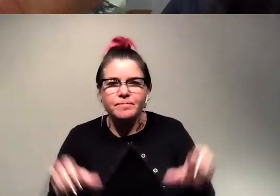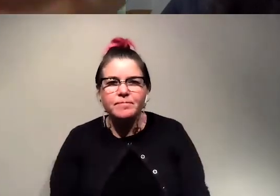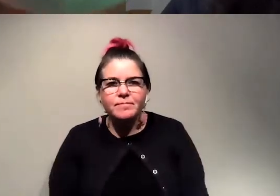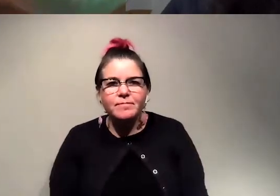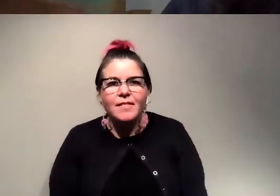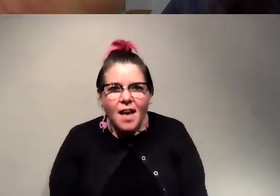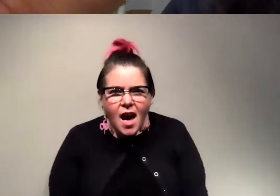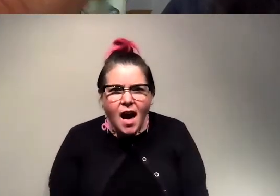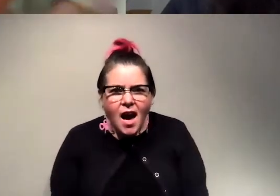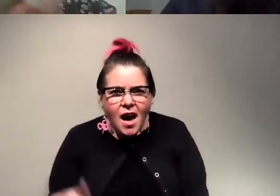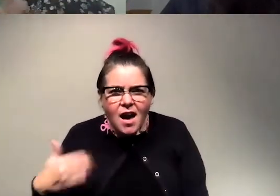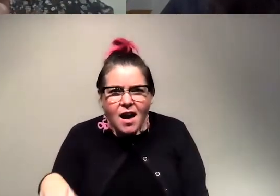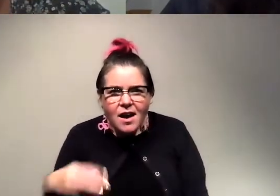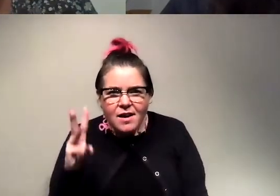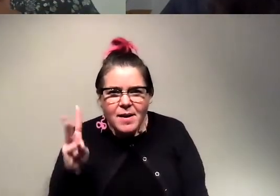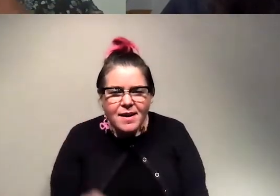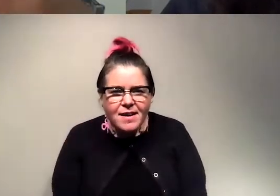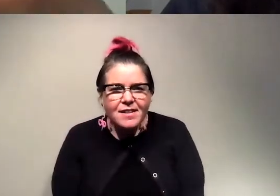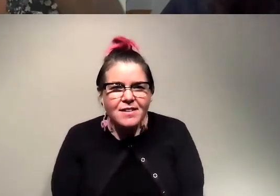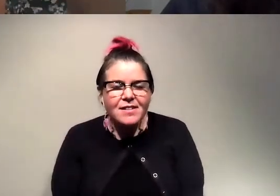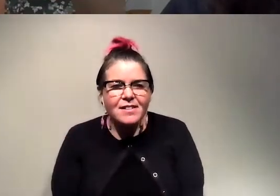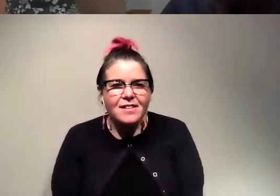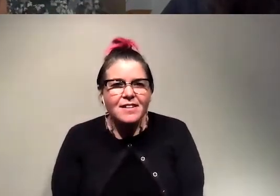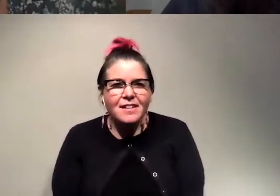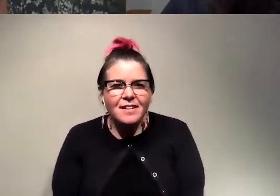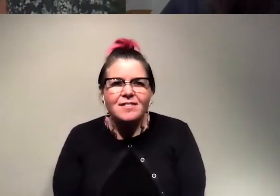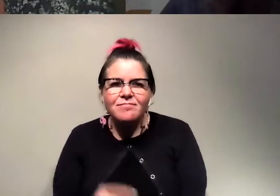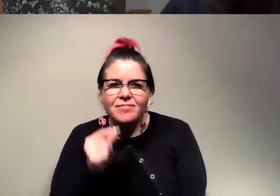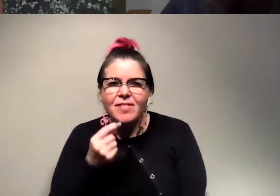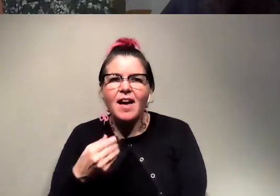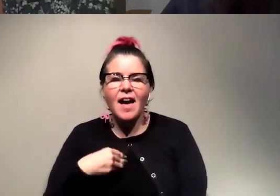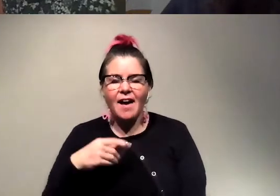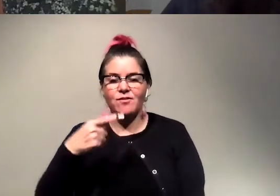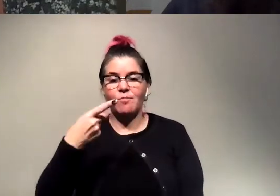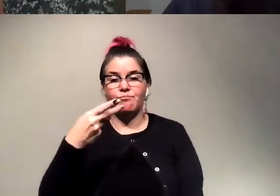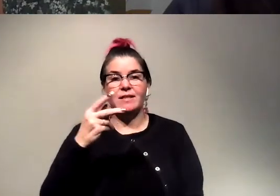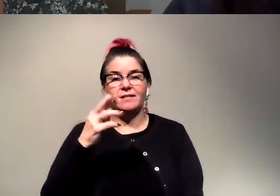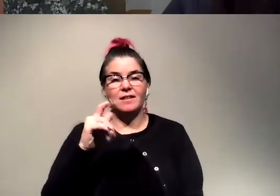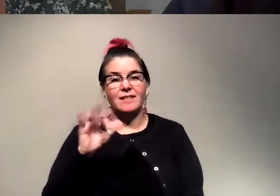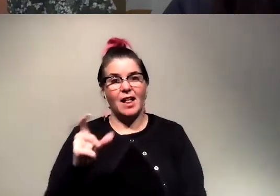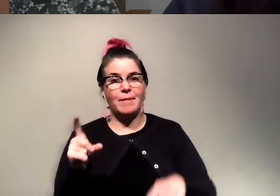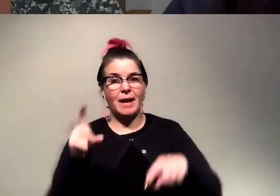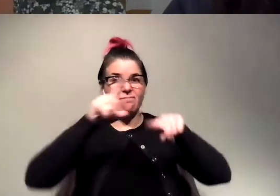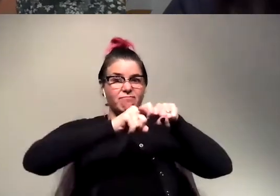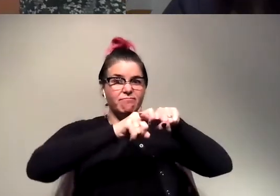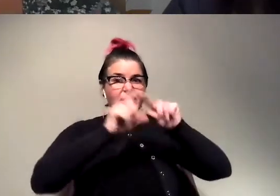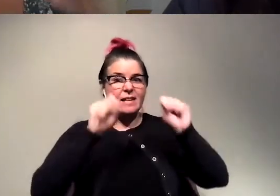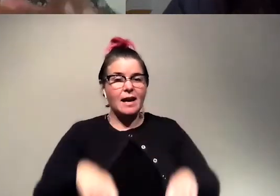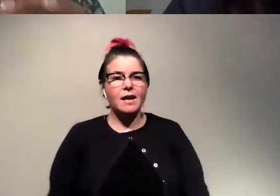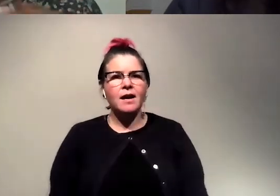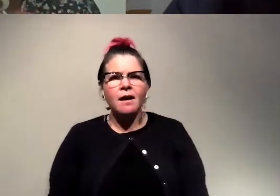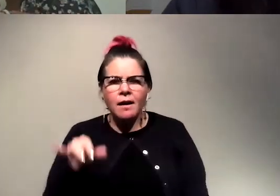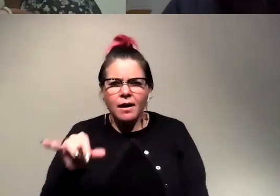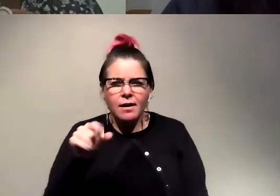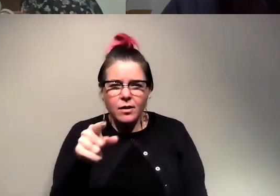Yeah. Wow. That's And super they cool. have prehensile tails as well. So their